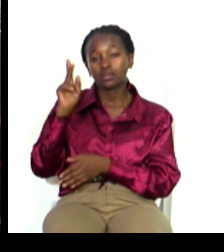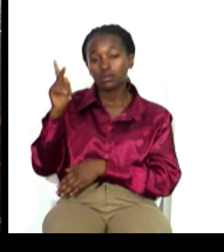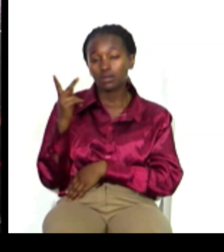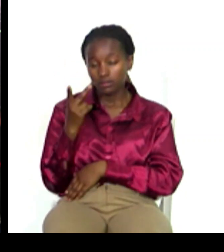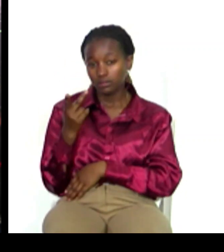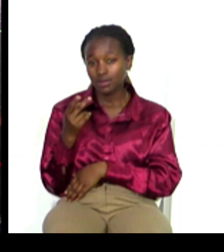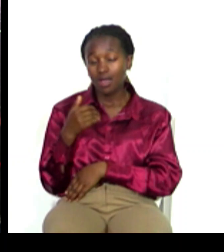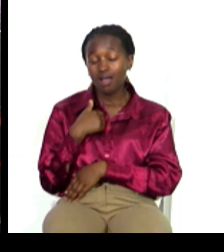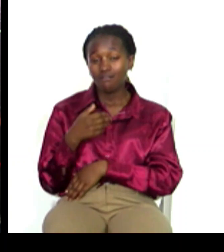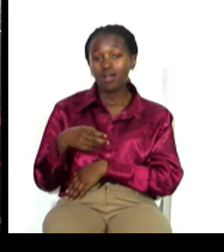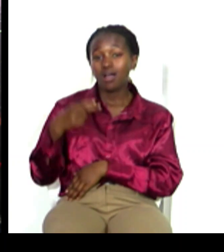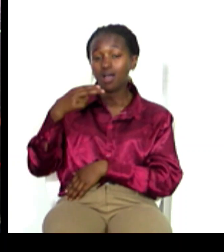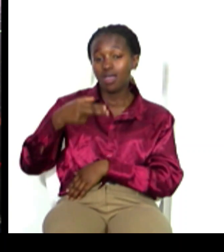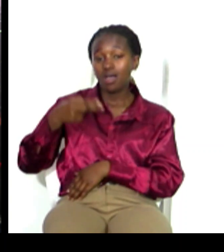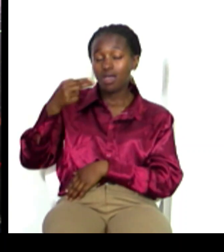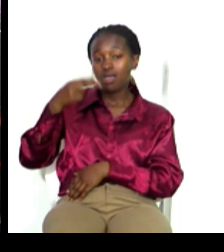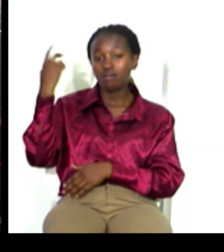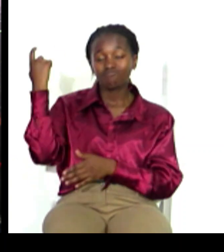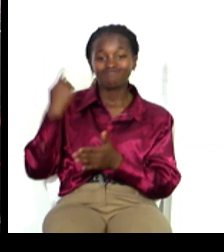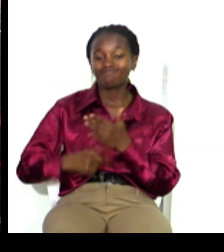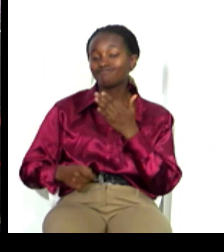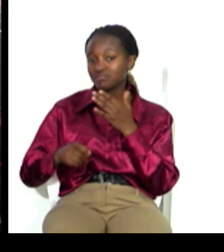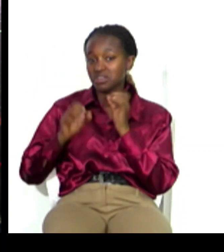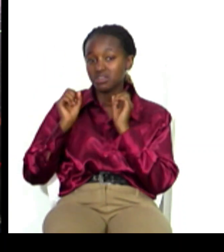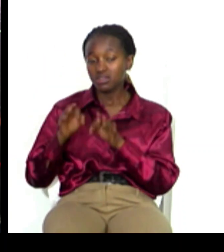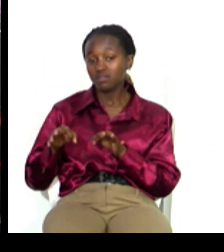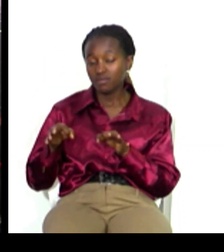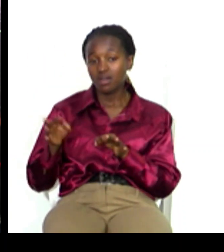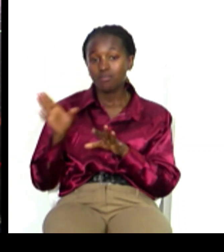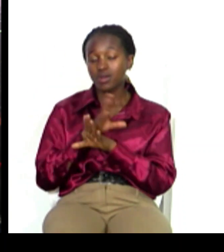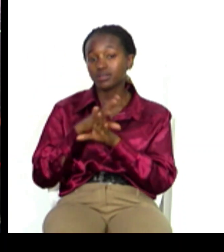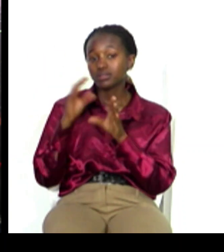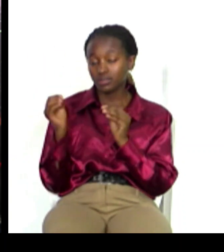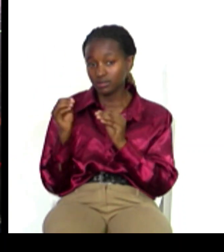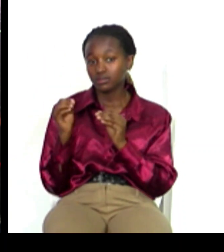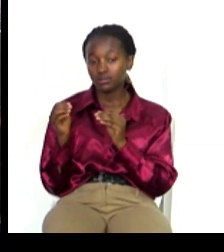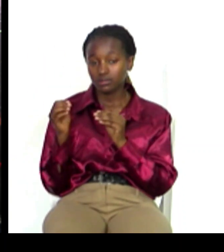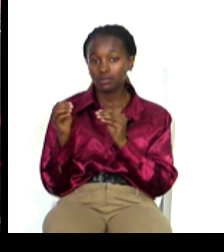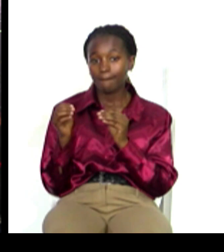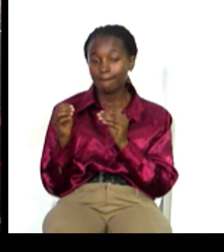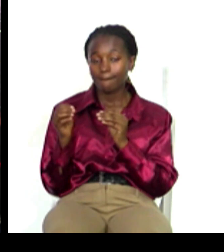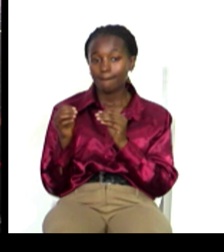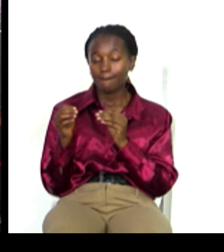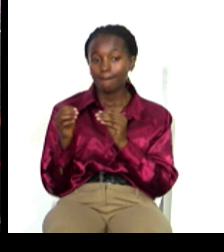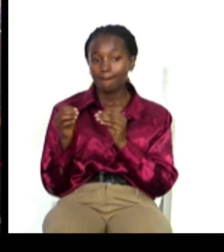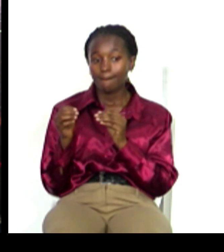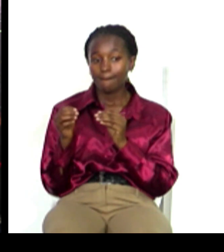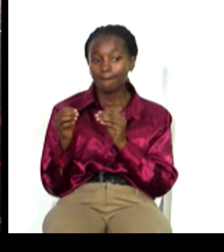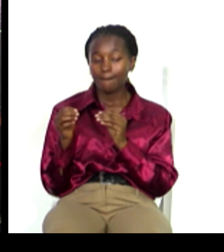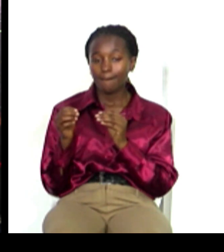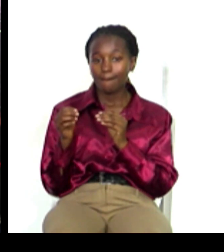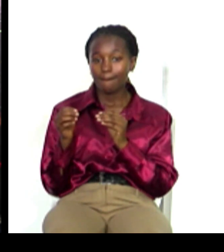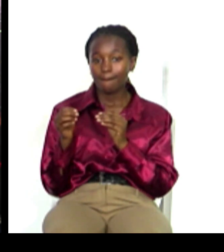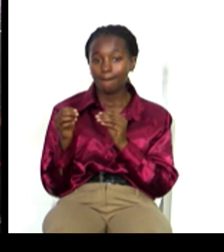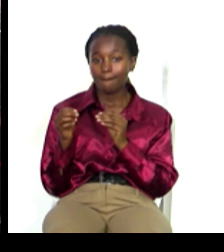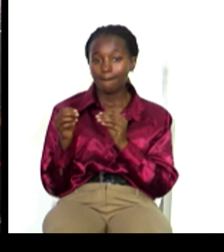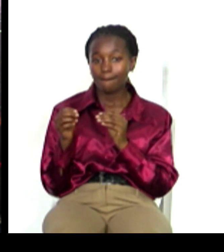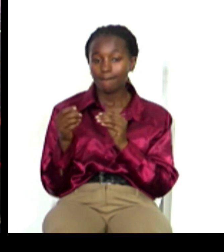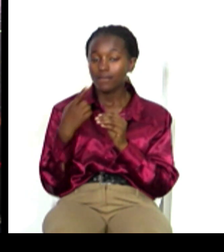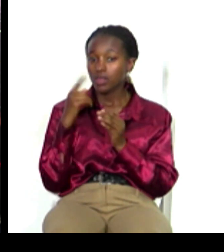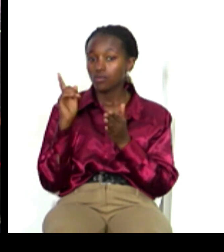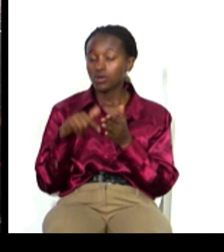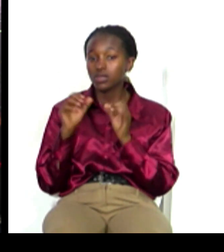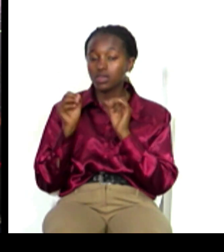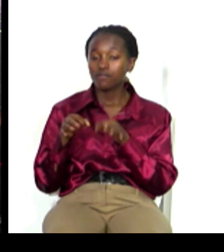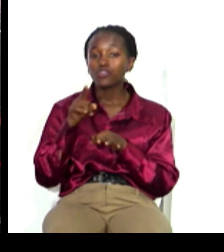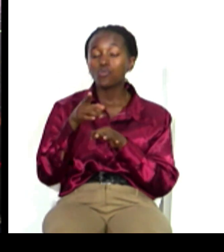high taxation. You know very well that if the president came out with a certain memorandum that he said that if you are an investor